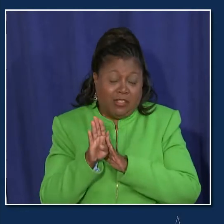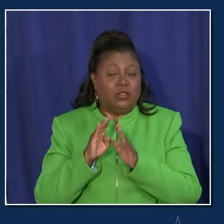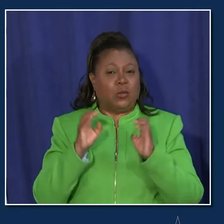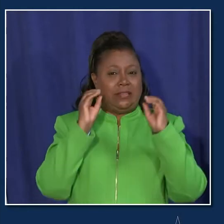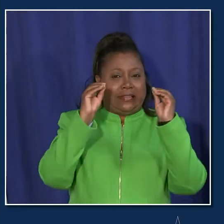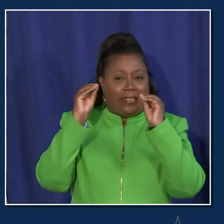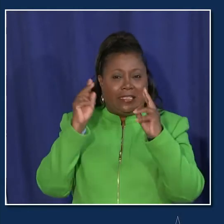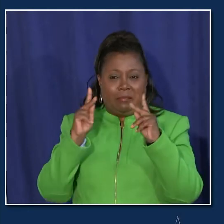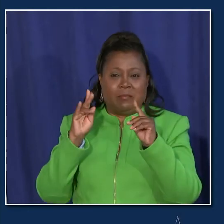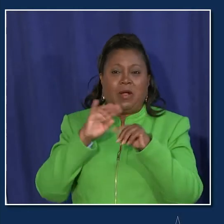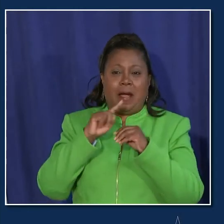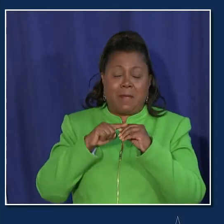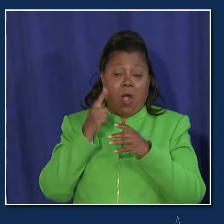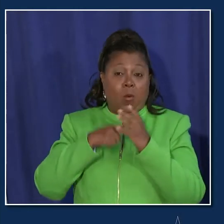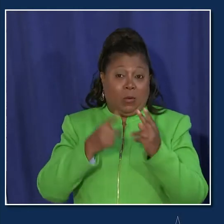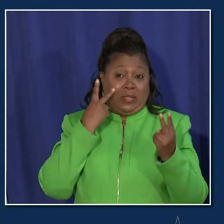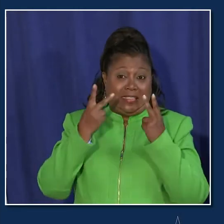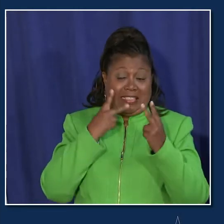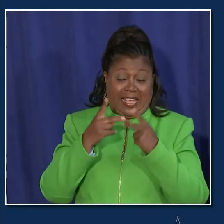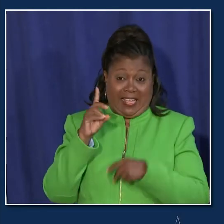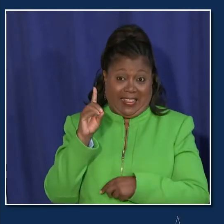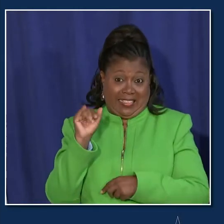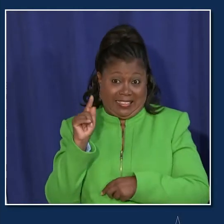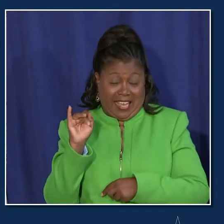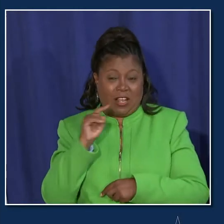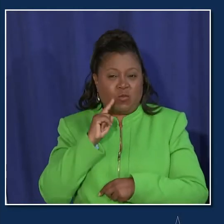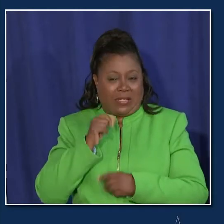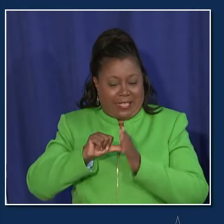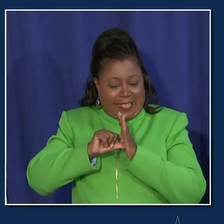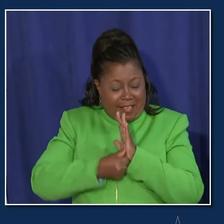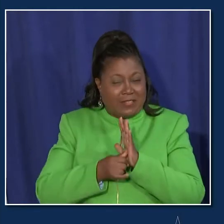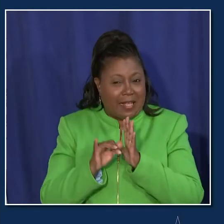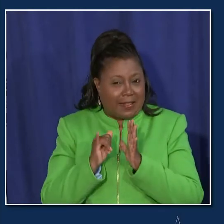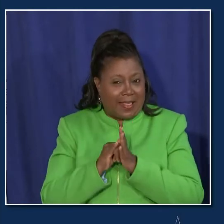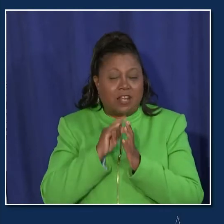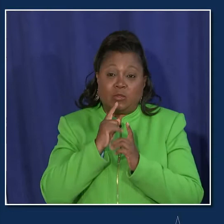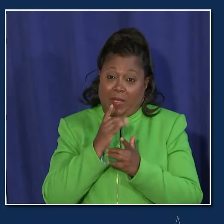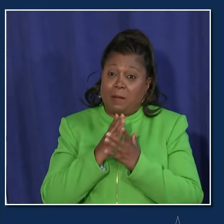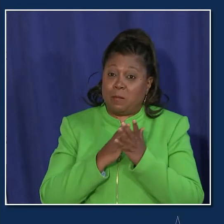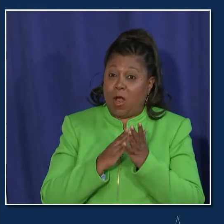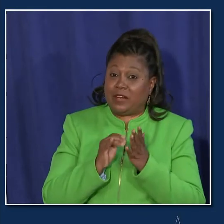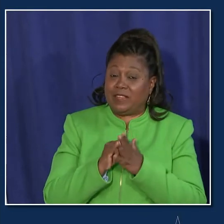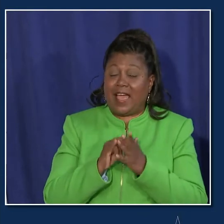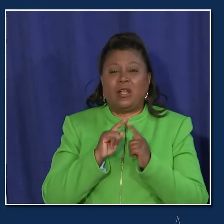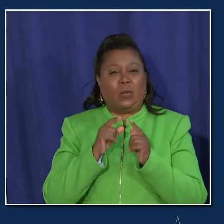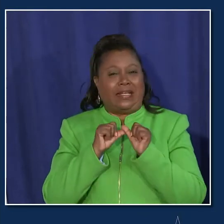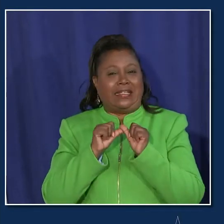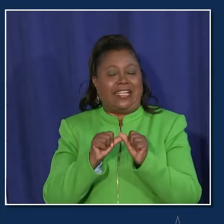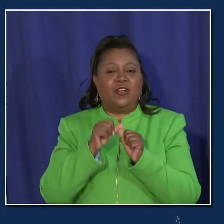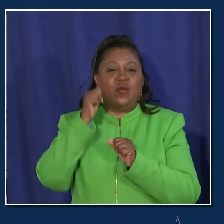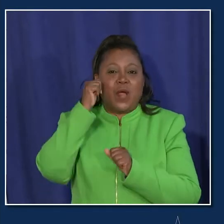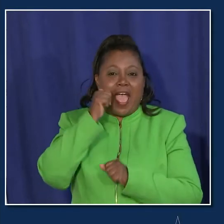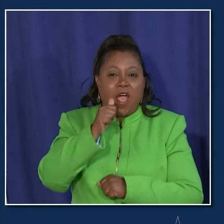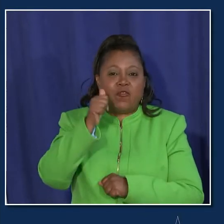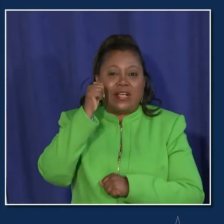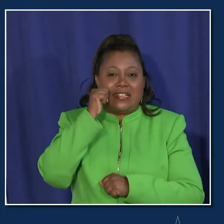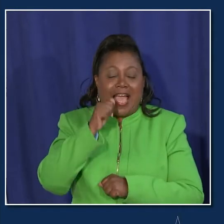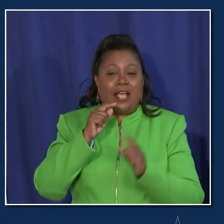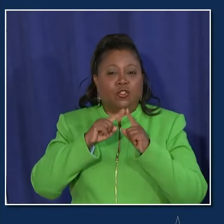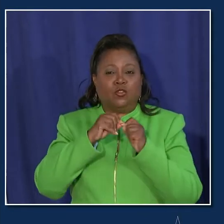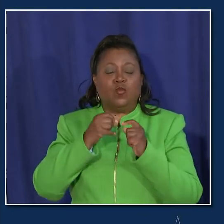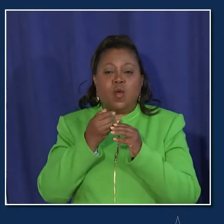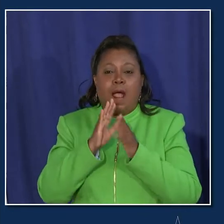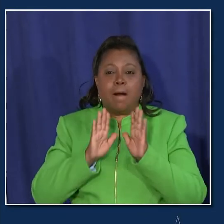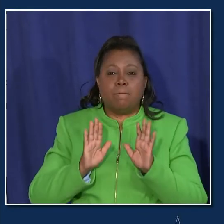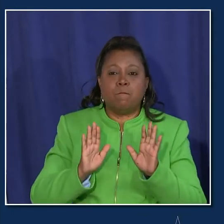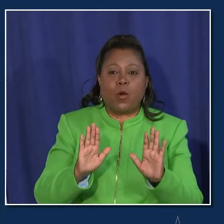educating people about what we're seeing in the data and really highlighting that is a big part of it. And we continue every single day to do a